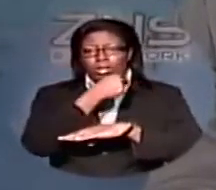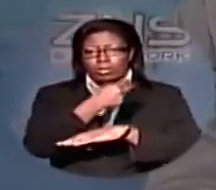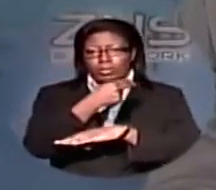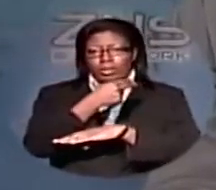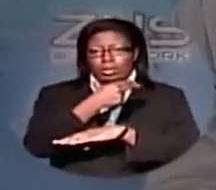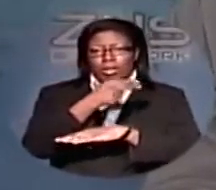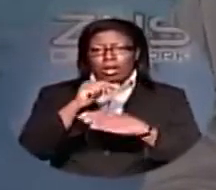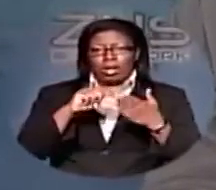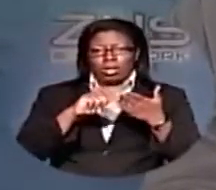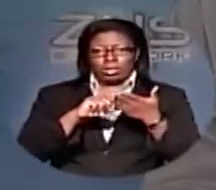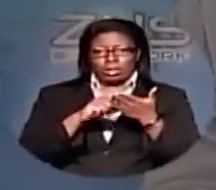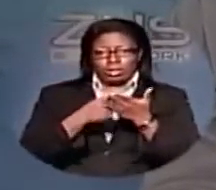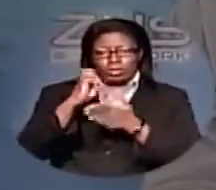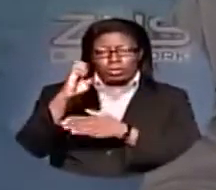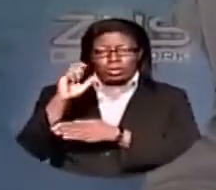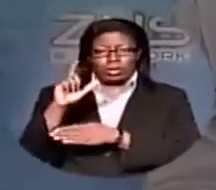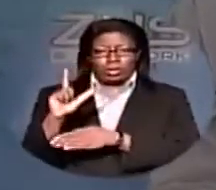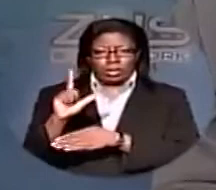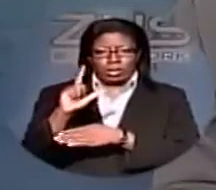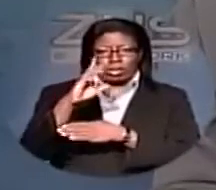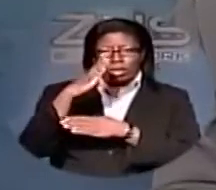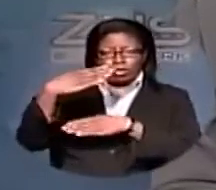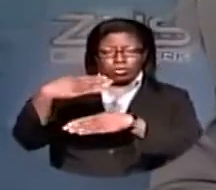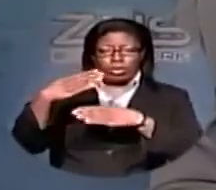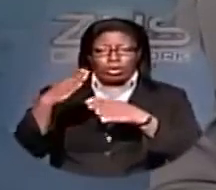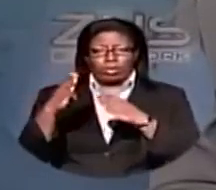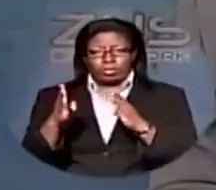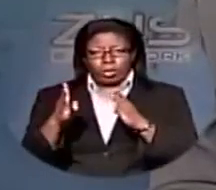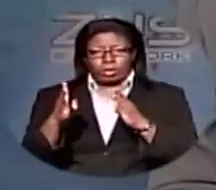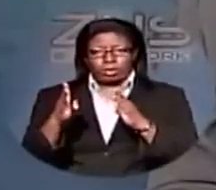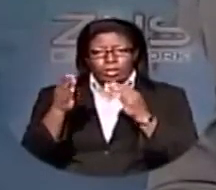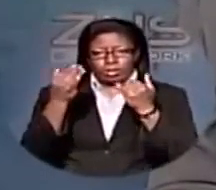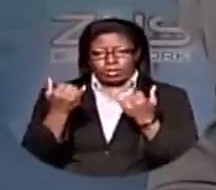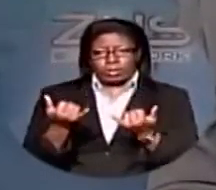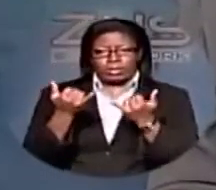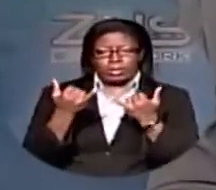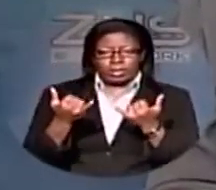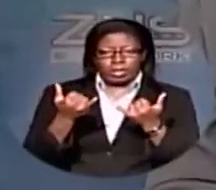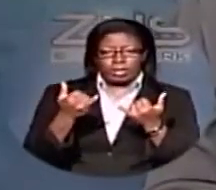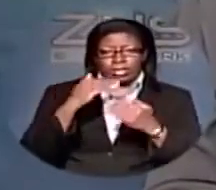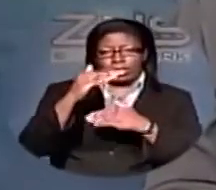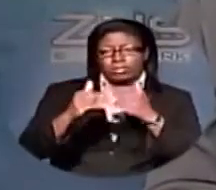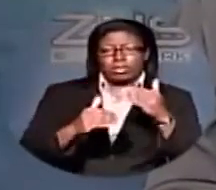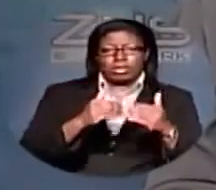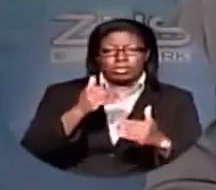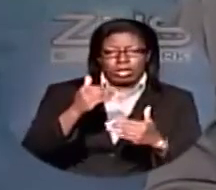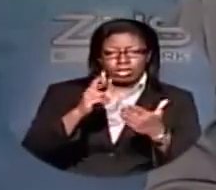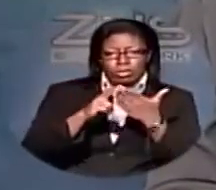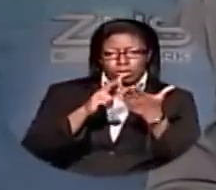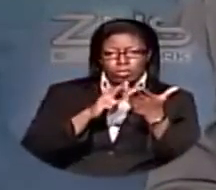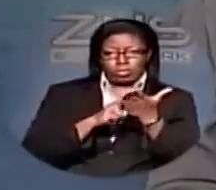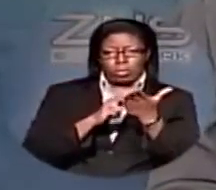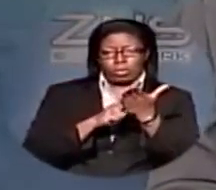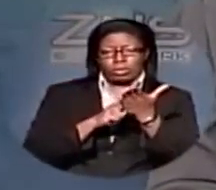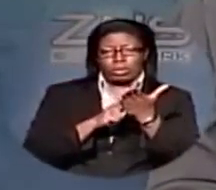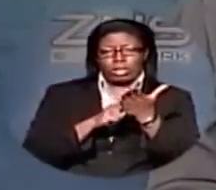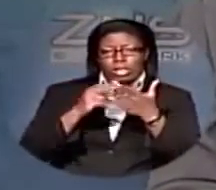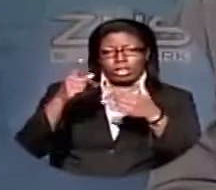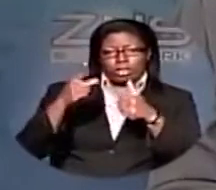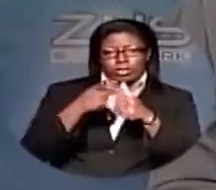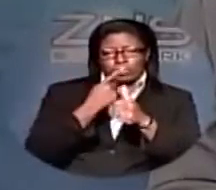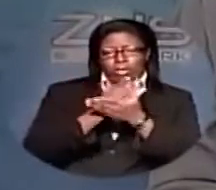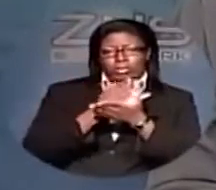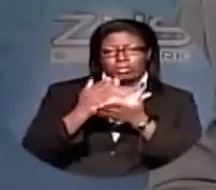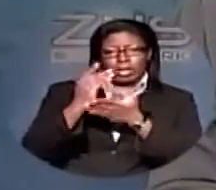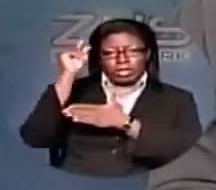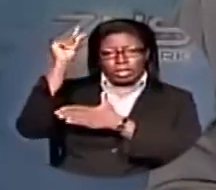care block, and 4 months later, Mr. Ingraham is surveying its progress. As Altov's Munnings reports, the upgrade marks the first phase of the